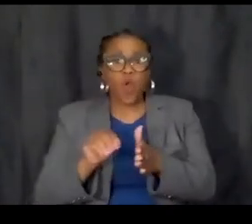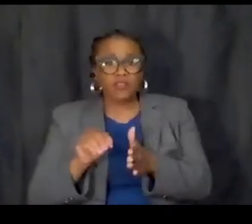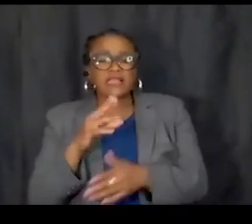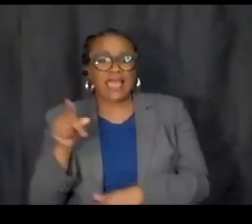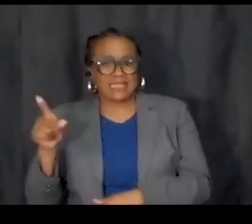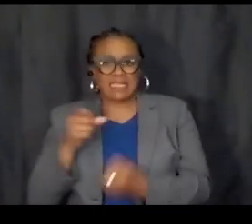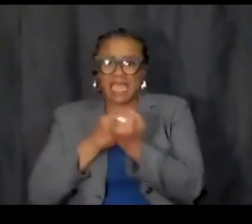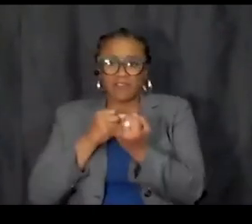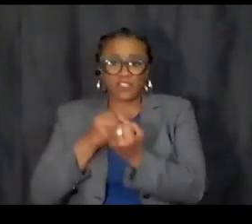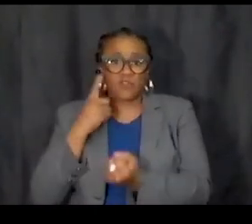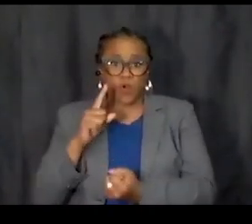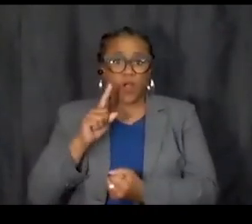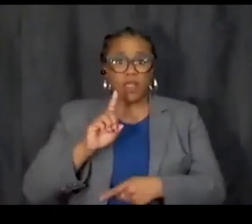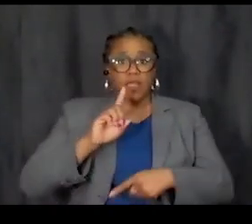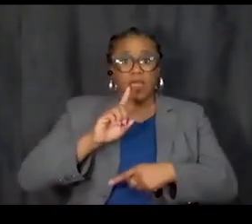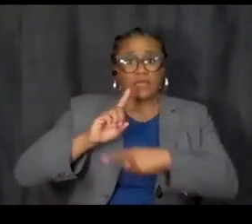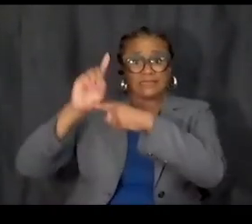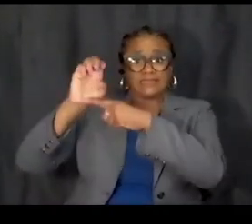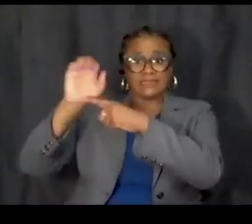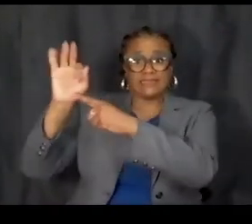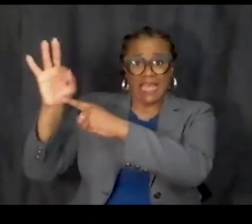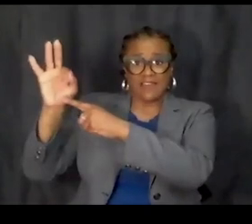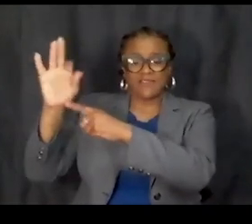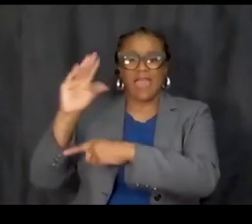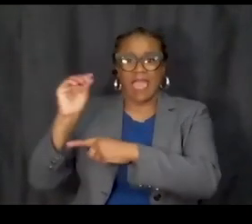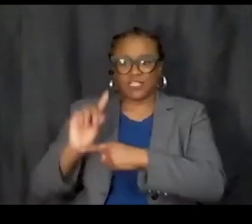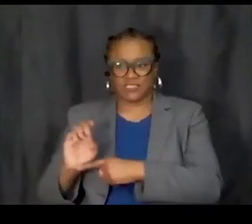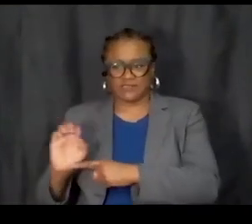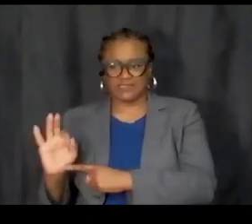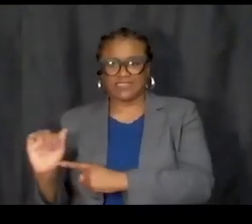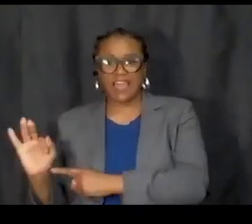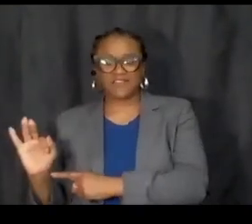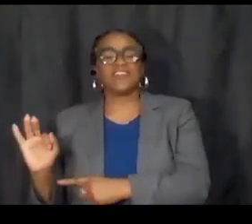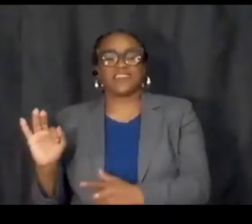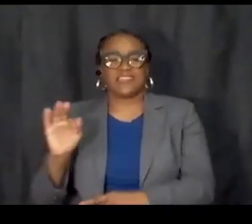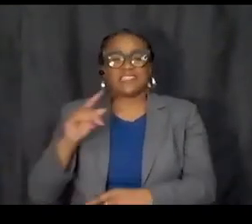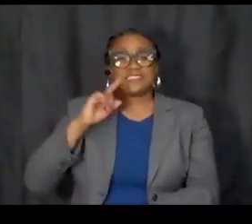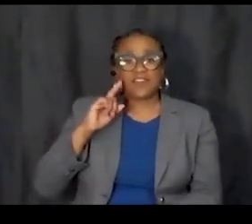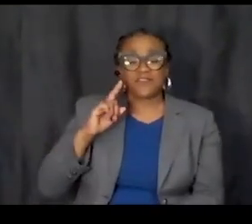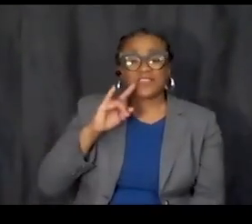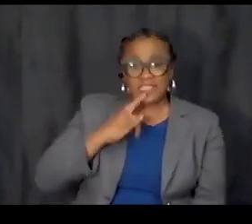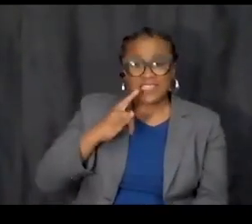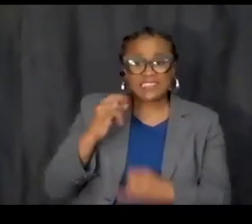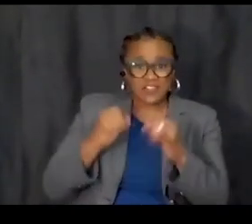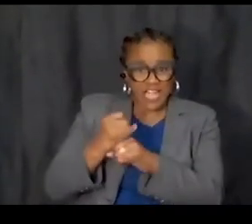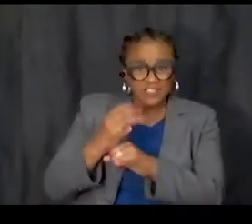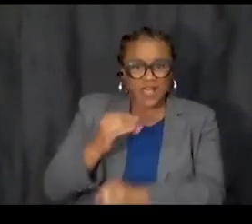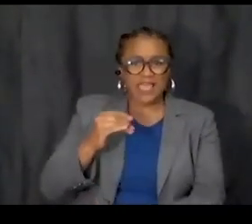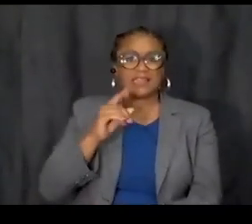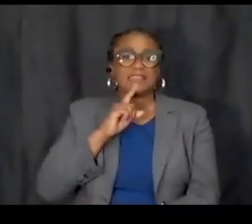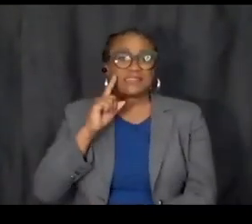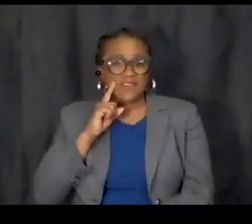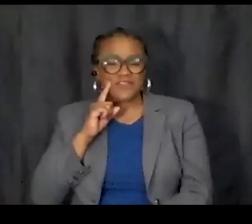several uppercase deaf, lowercase deaf charities, including Deaf Kids International and National Deaf Children's